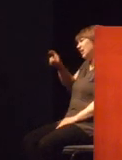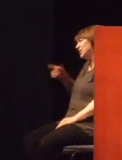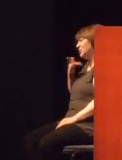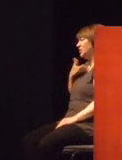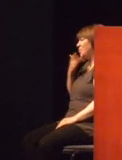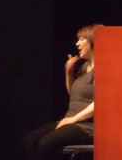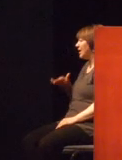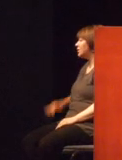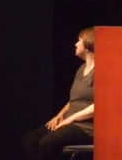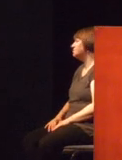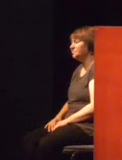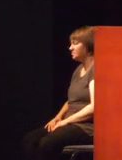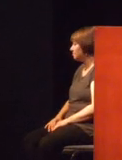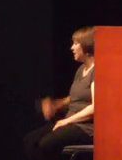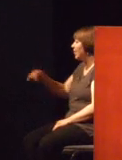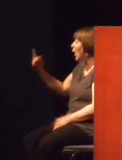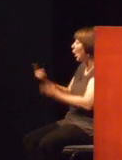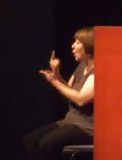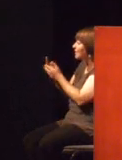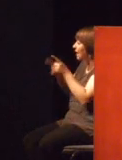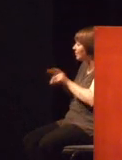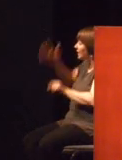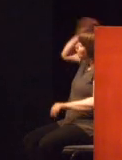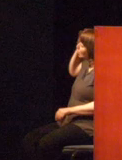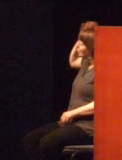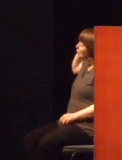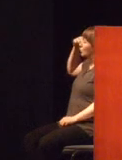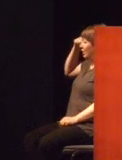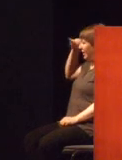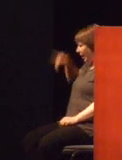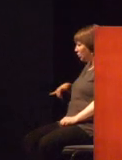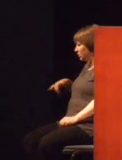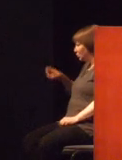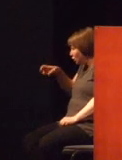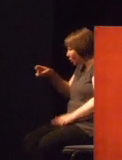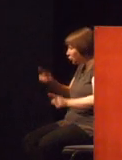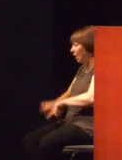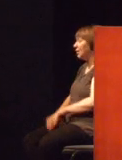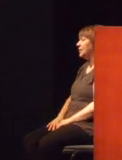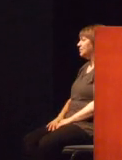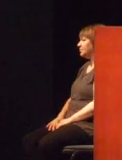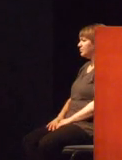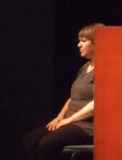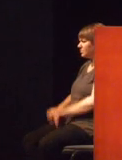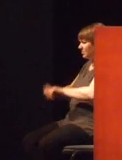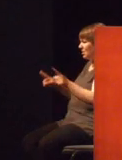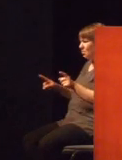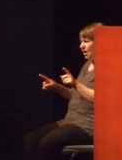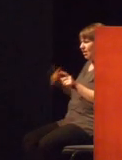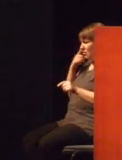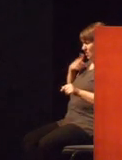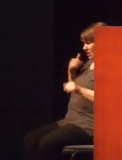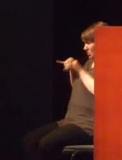because that was always what ended up happening. And it was really powerful to kind of stay in the